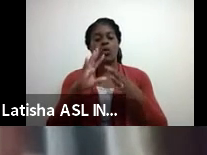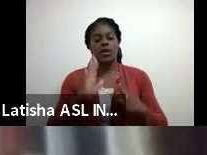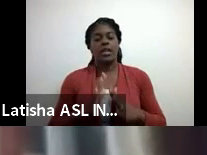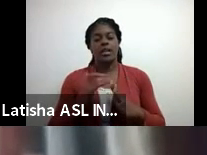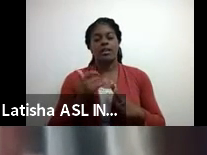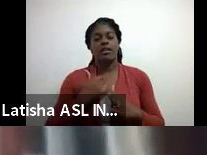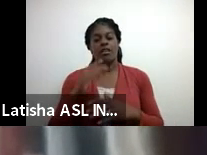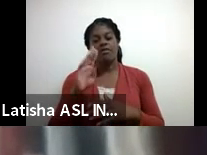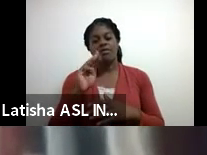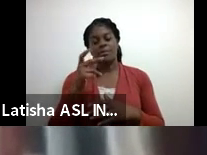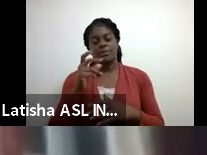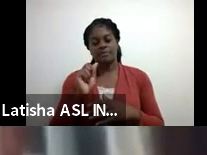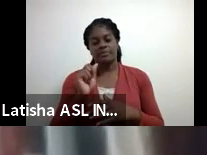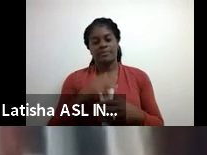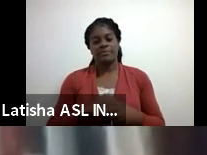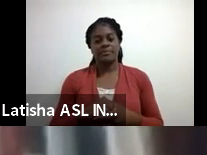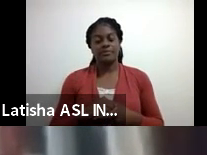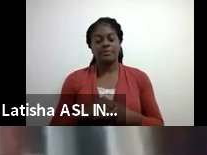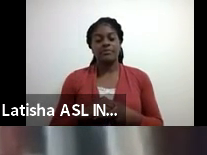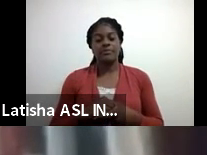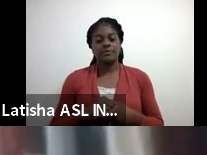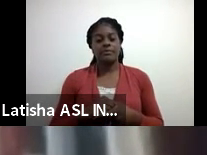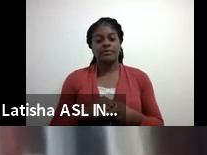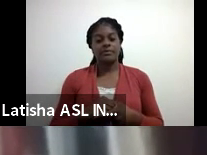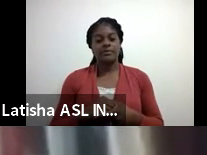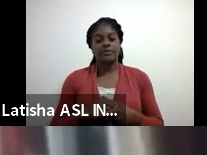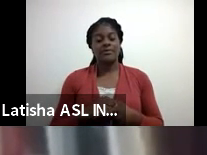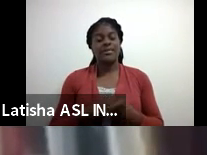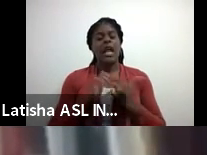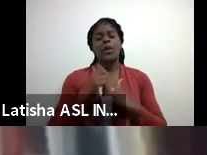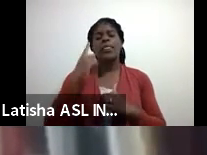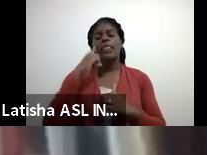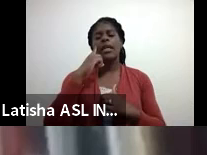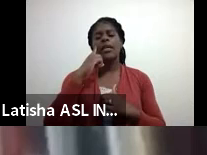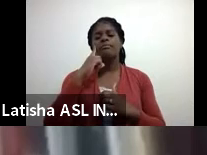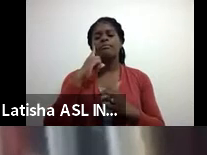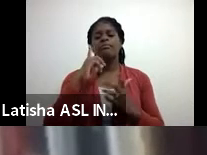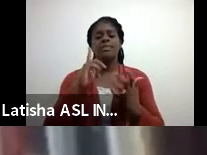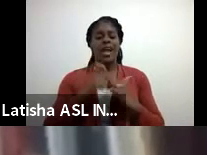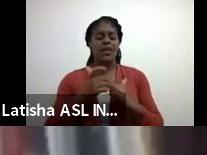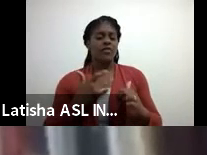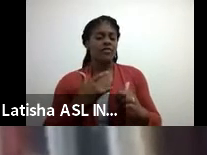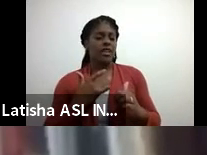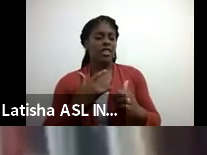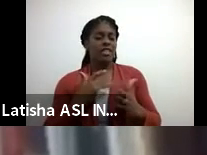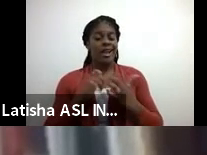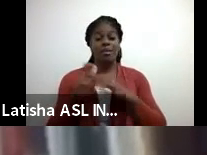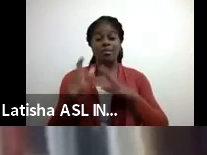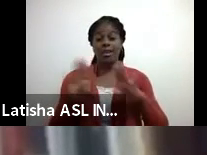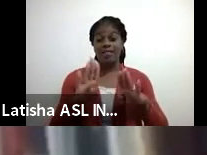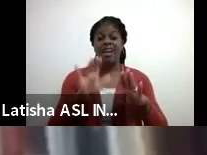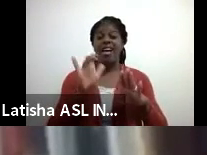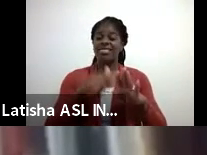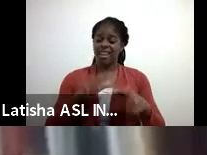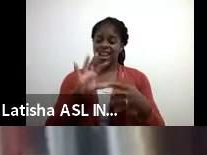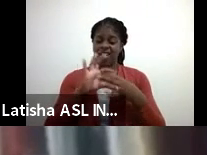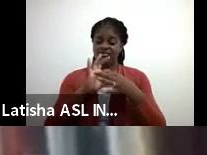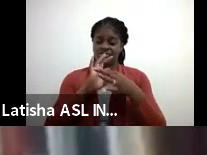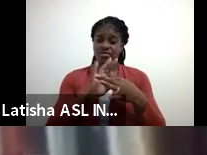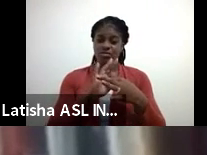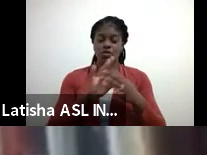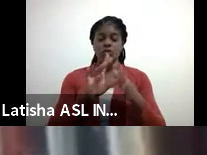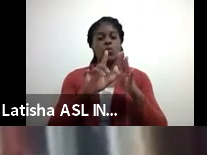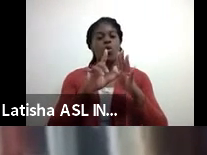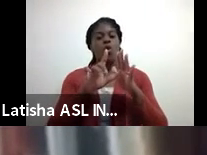Schools. How we think, how we feel, and how we behave has a direct relationship to low